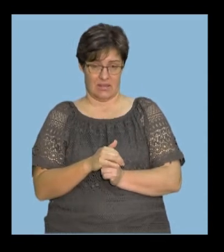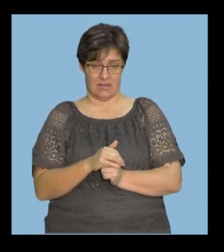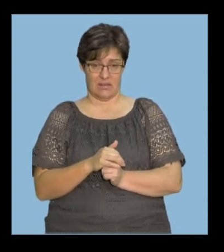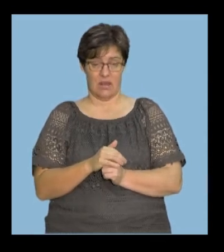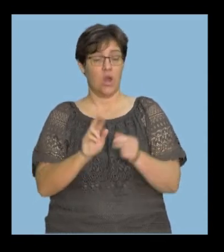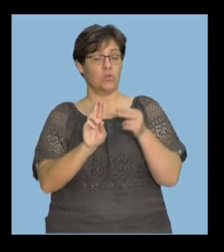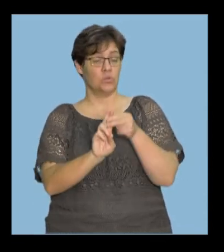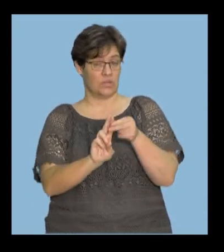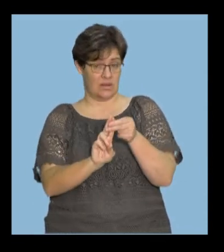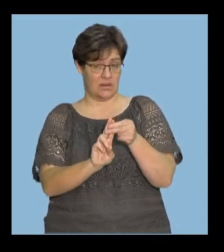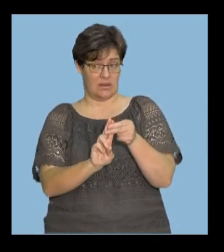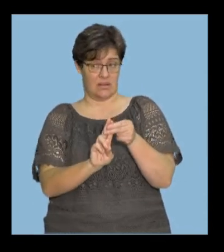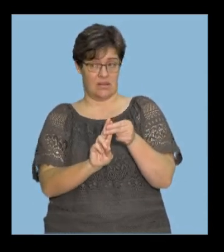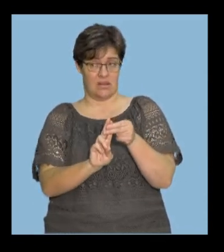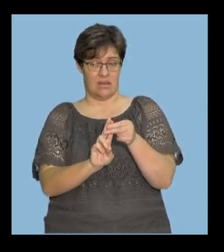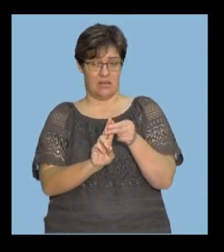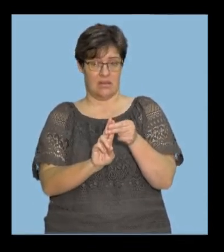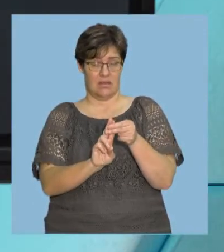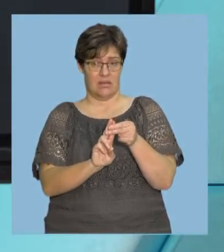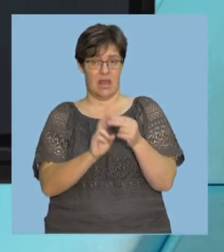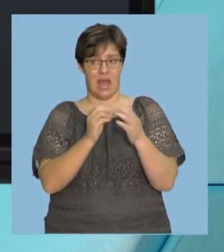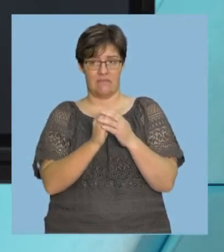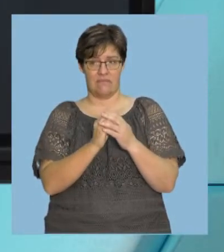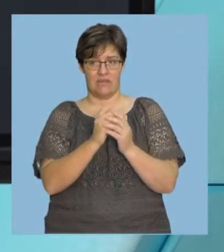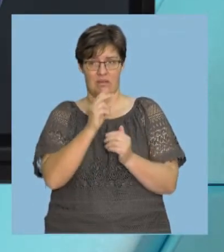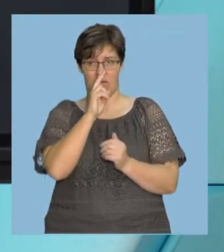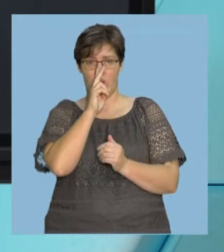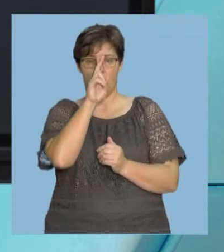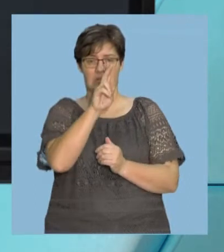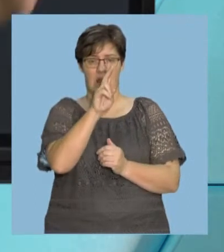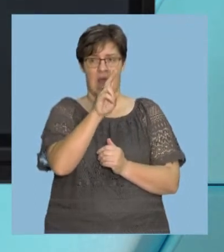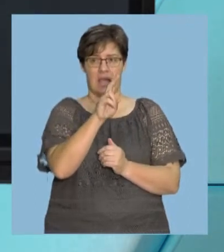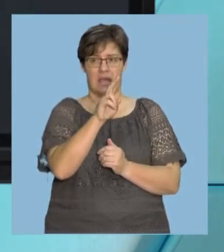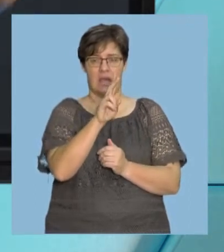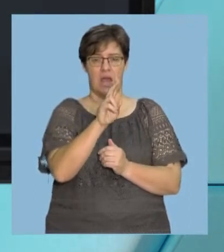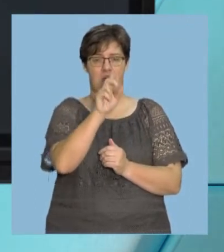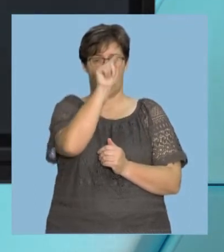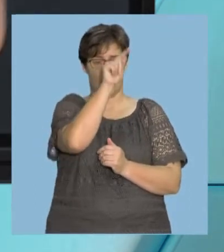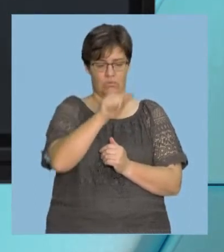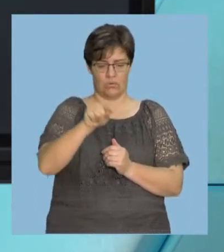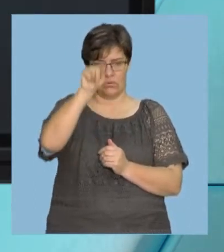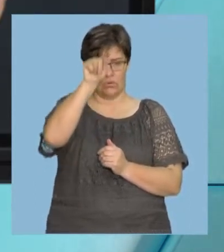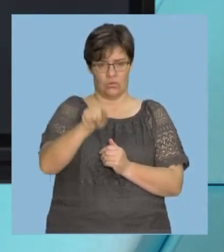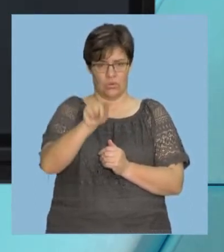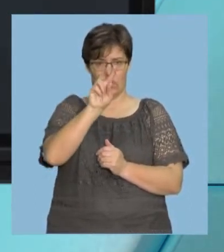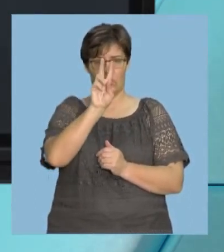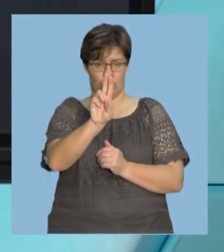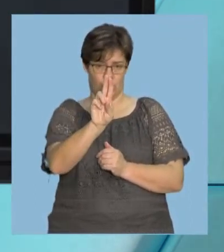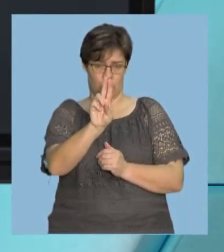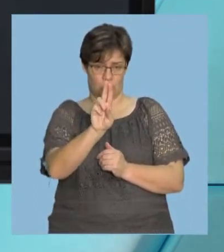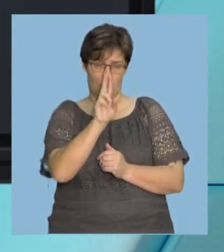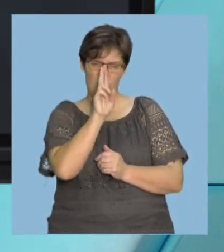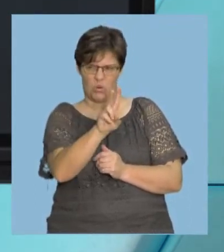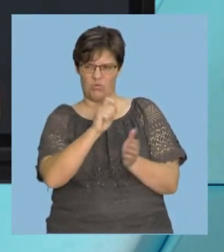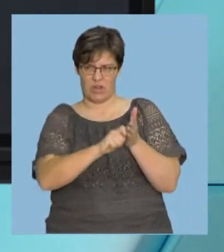word union has got this symbol that looks like a U. So it's up and down like this.